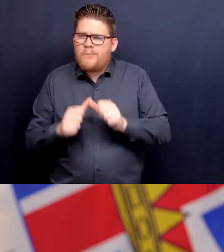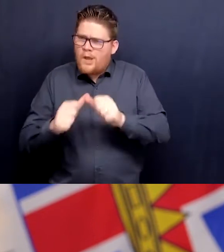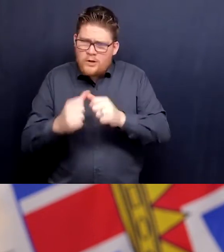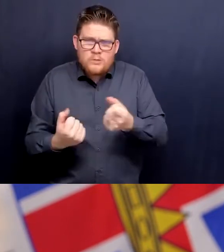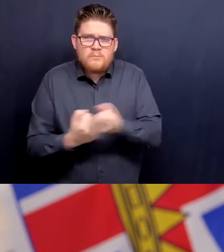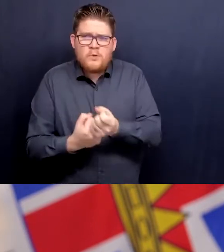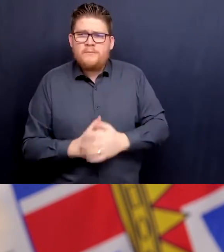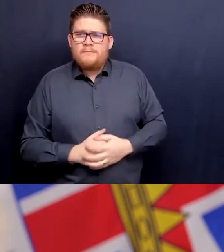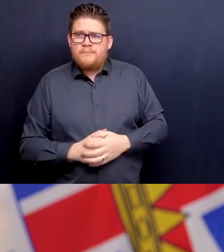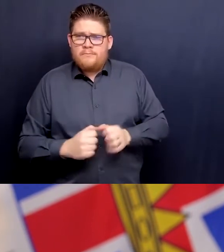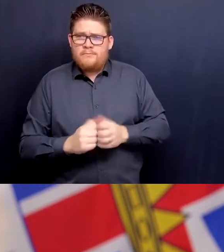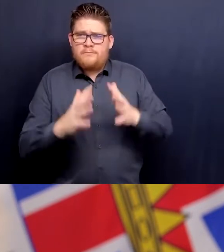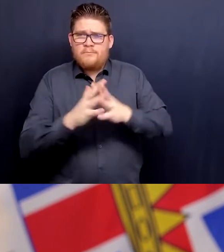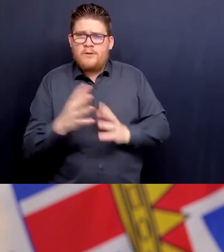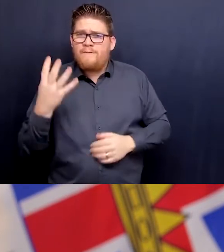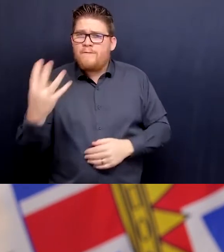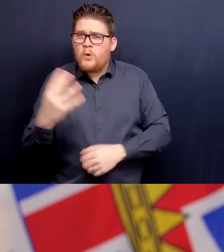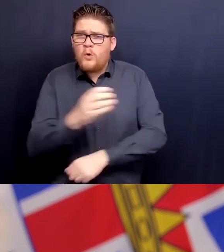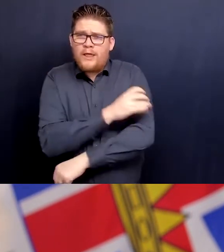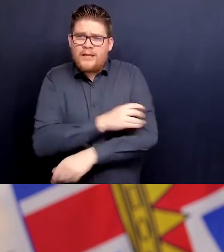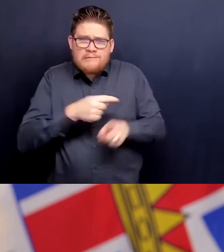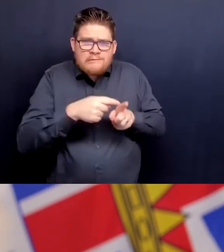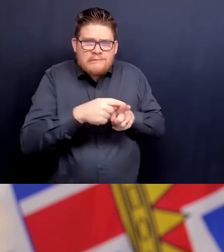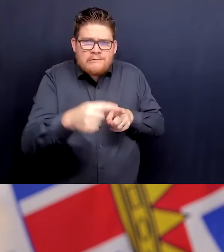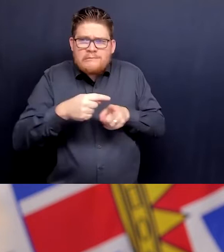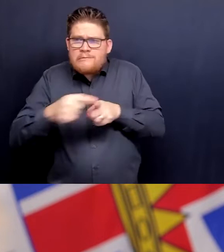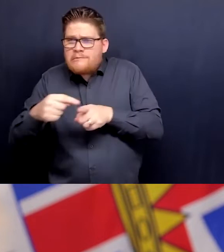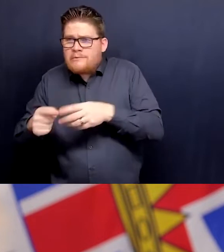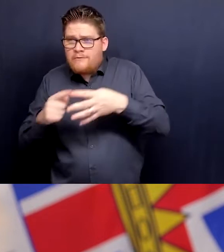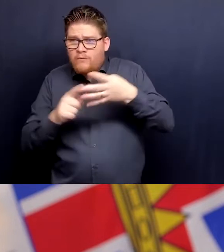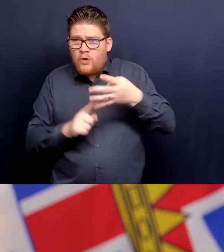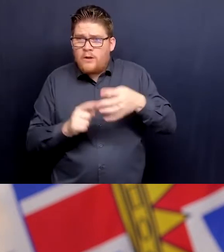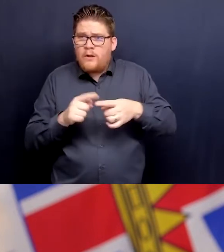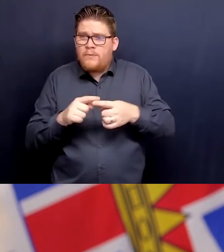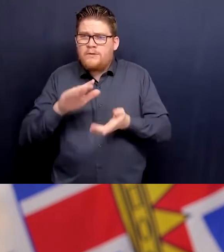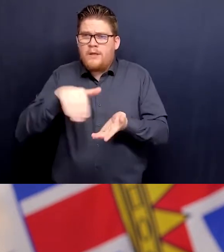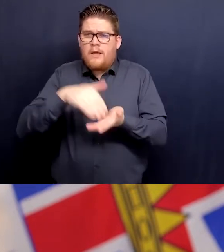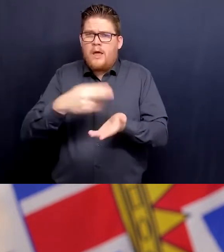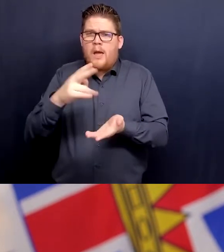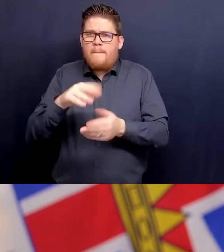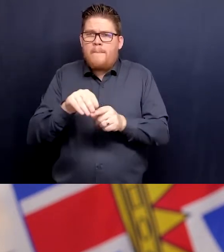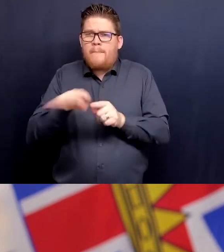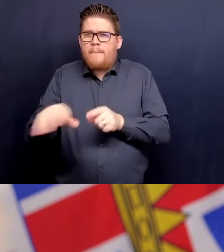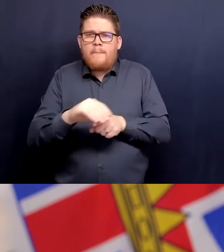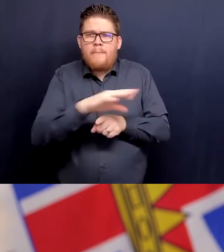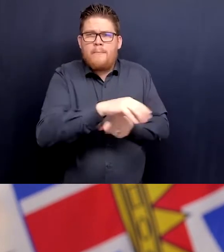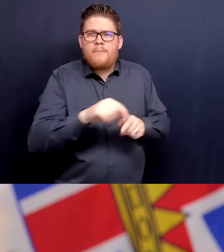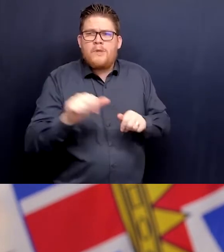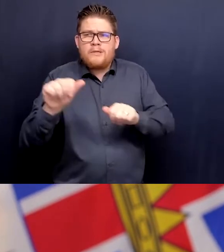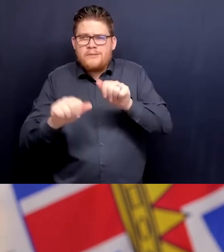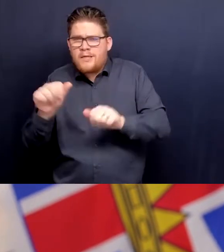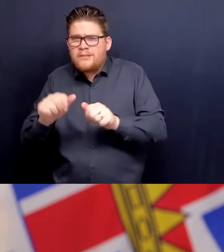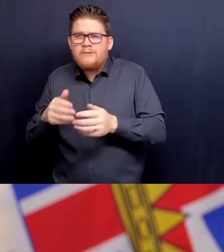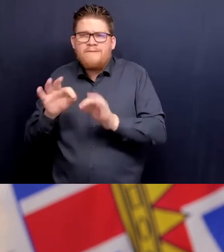clinics, and it's a hub and spoke model to support people getting assessed through their family physician or